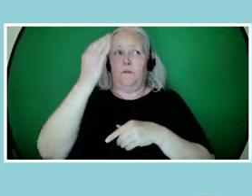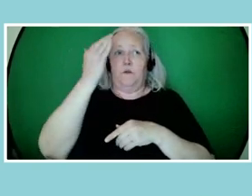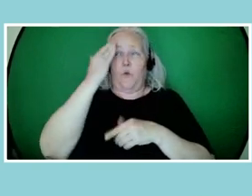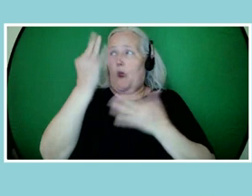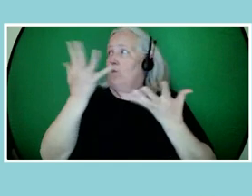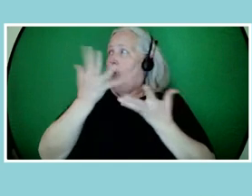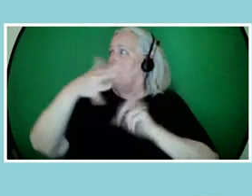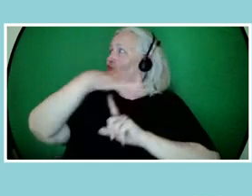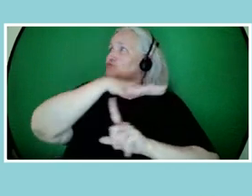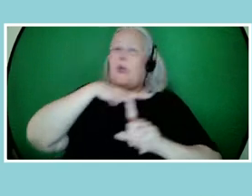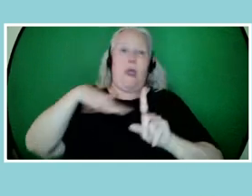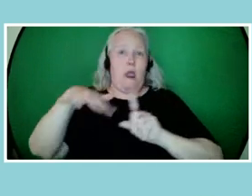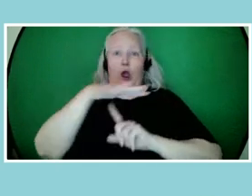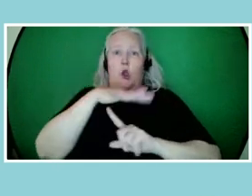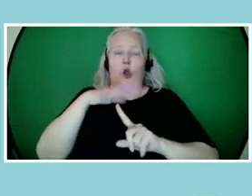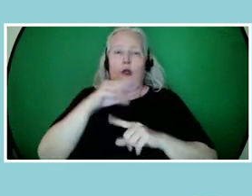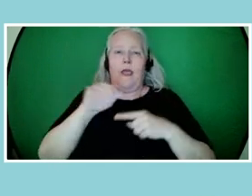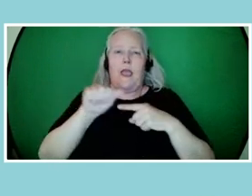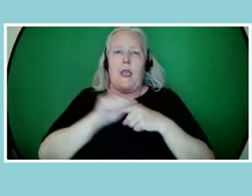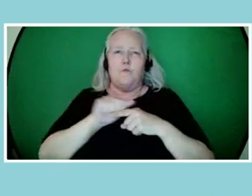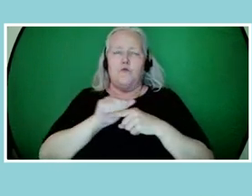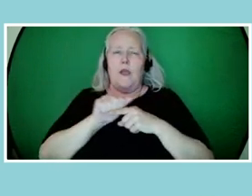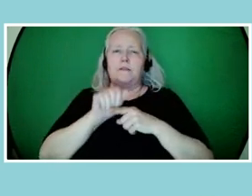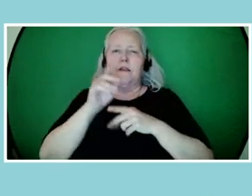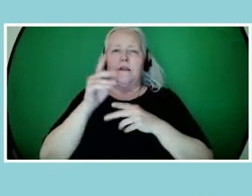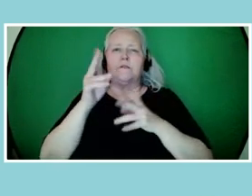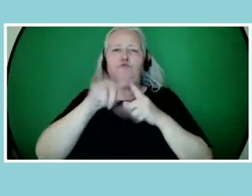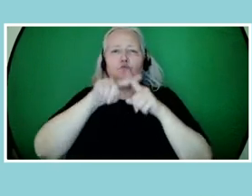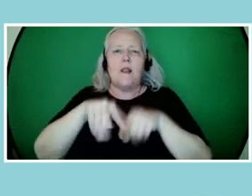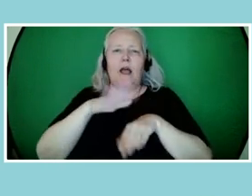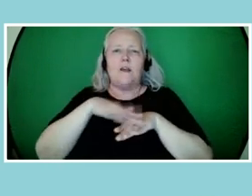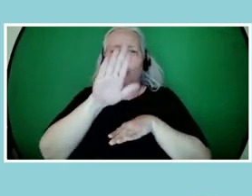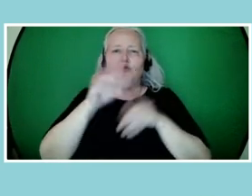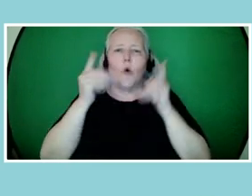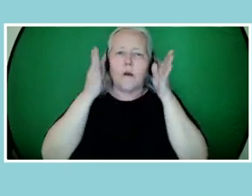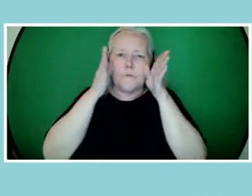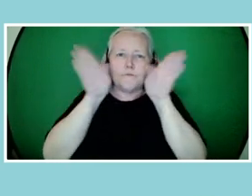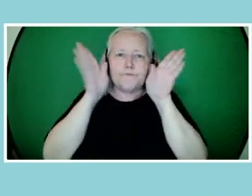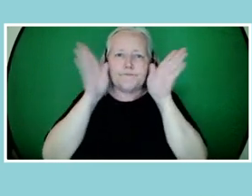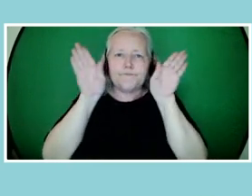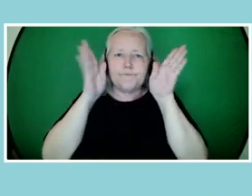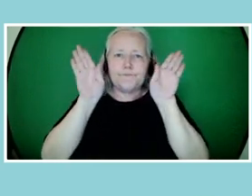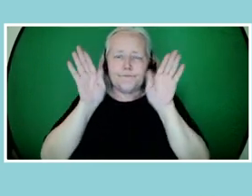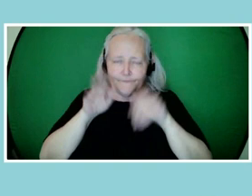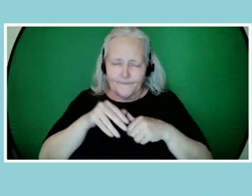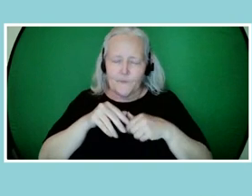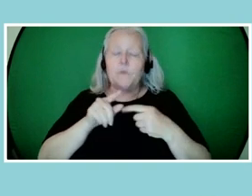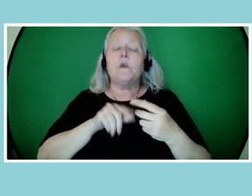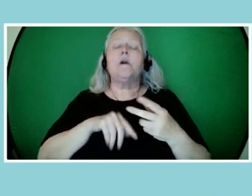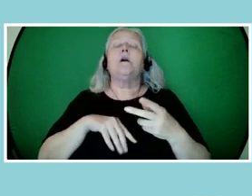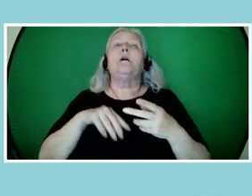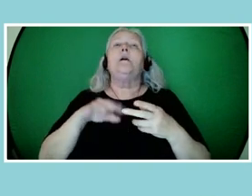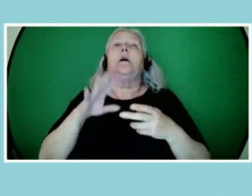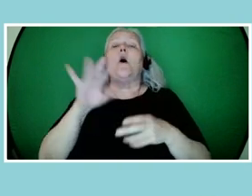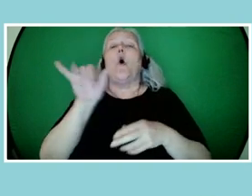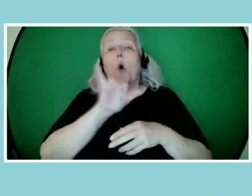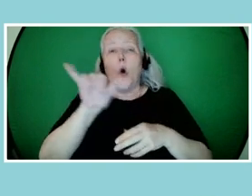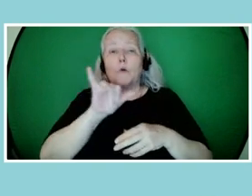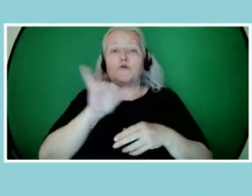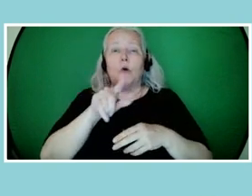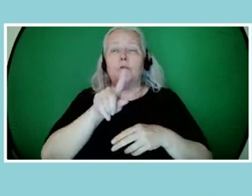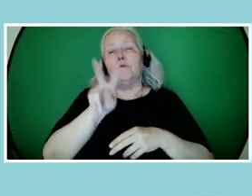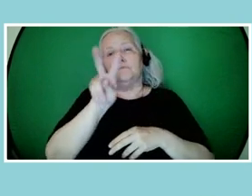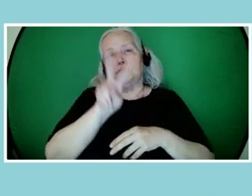and practicing peripheral vision. Second, situational awareness is being able to remember things that you